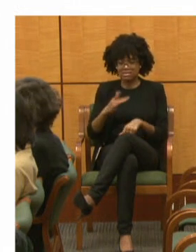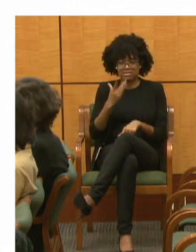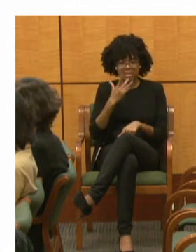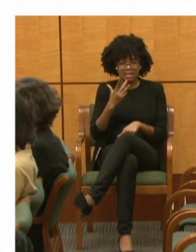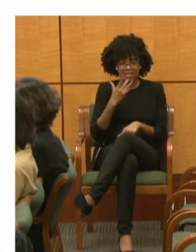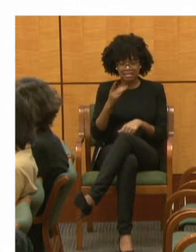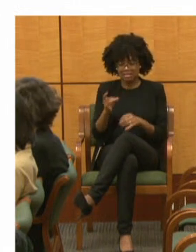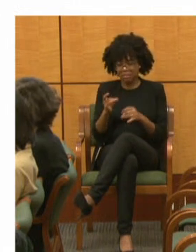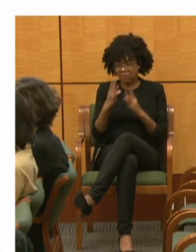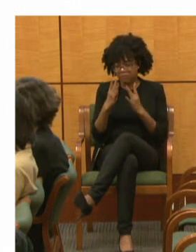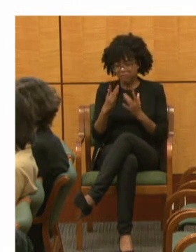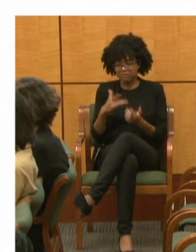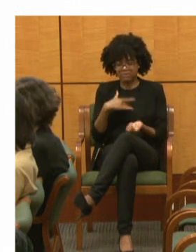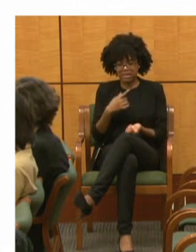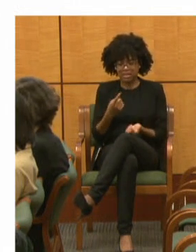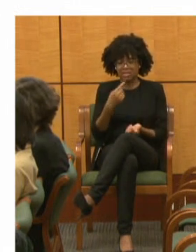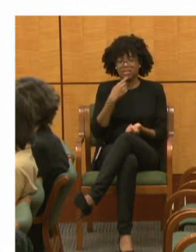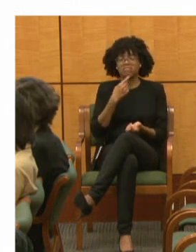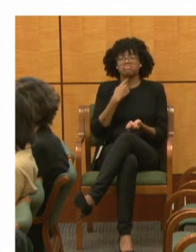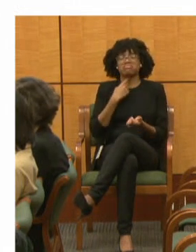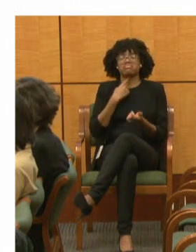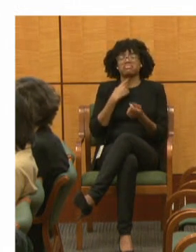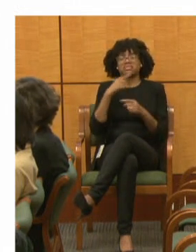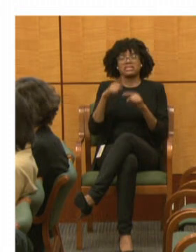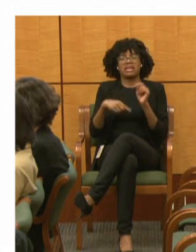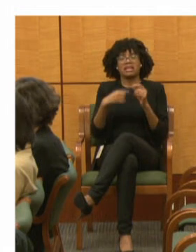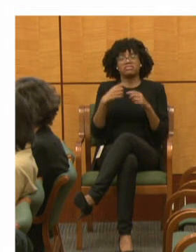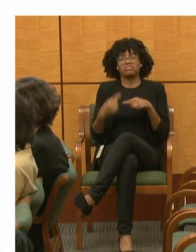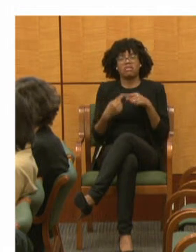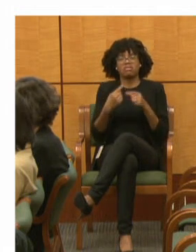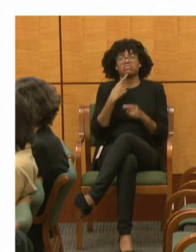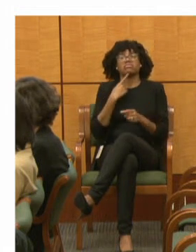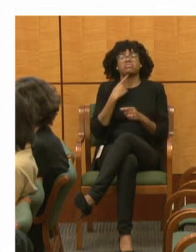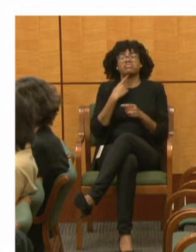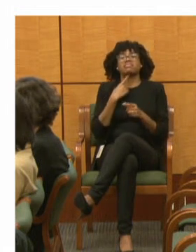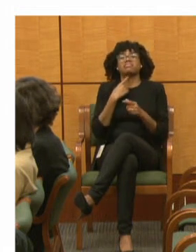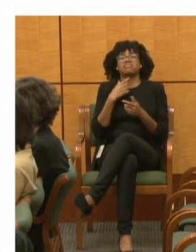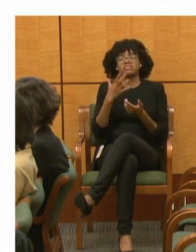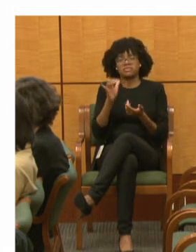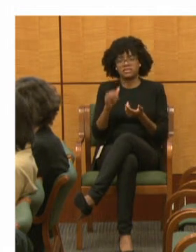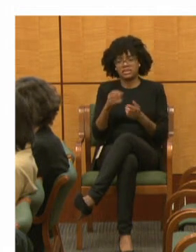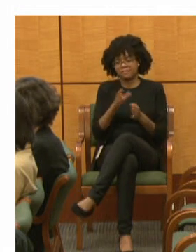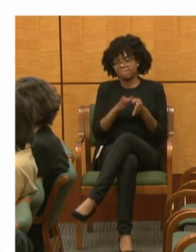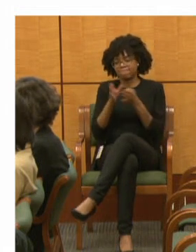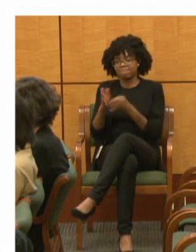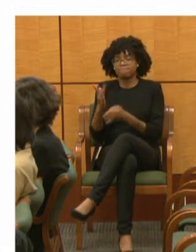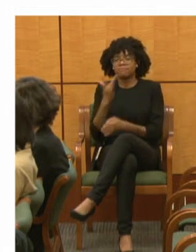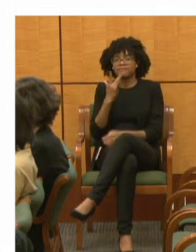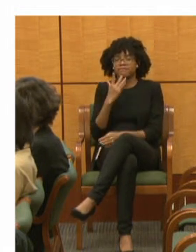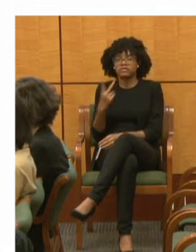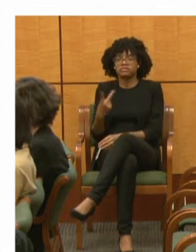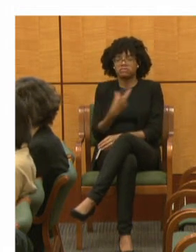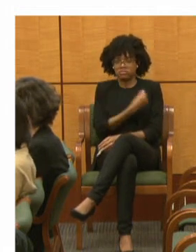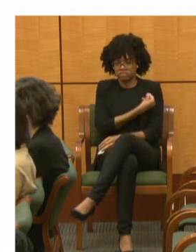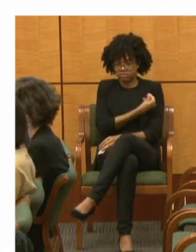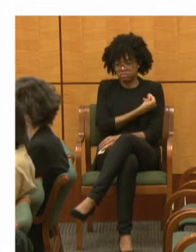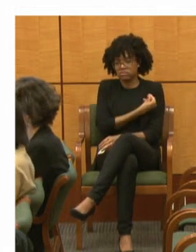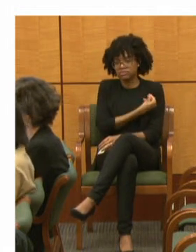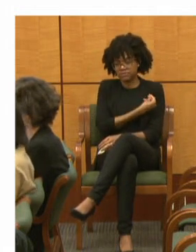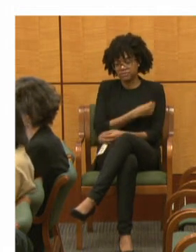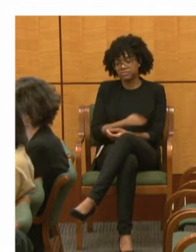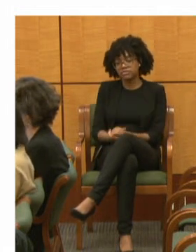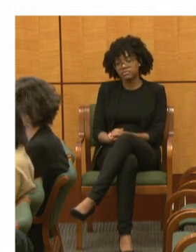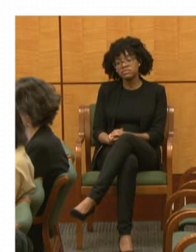component or physically unpalatable. And convenience. Ultimately, we need to encourage our patients to be compliant with